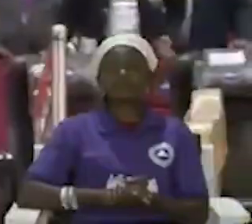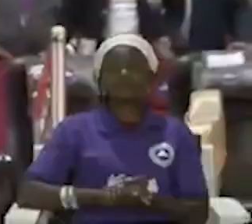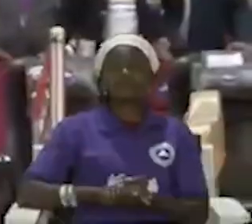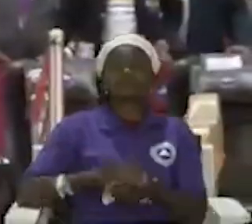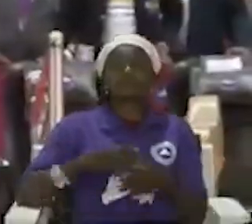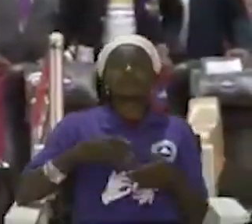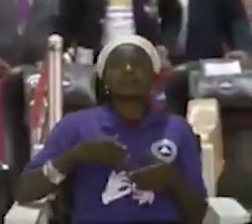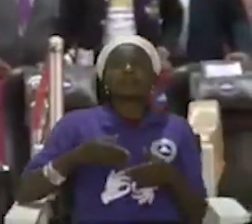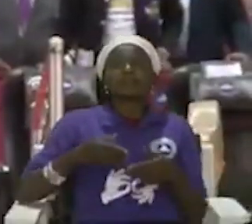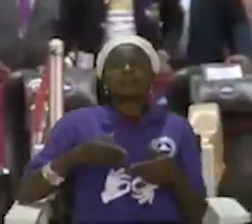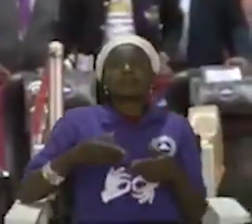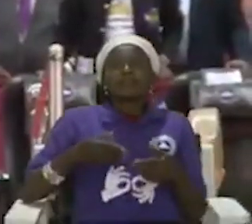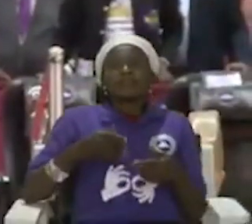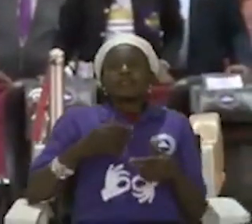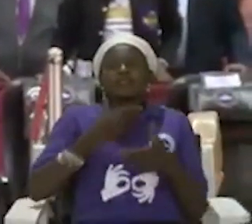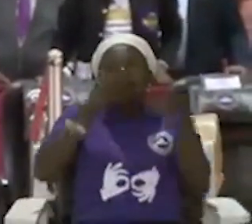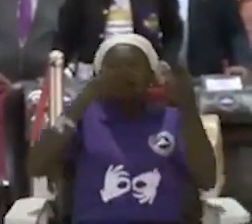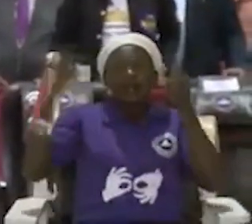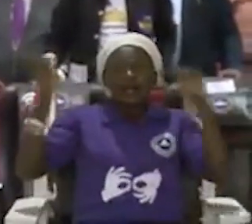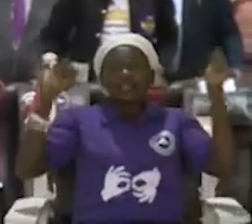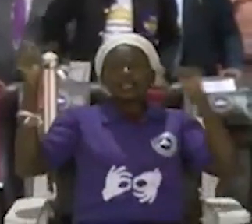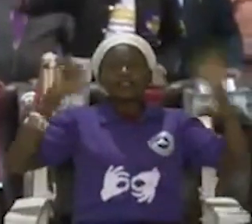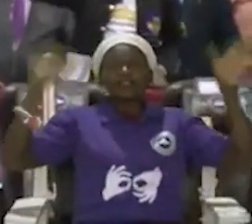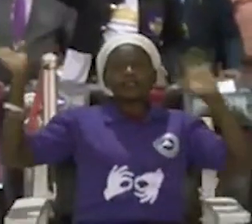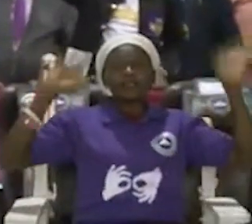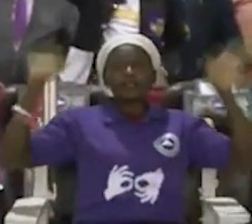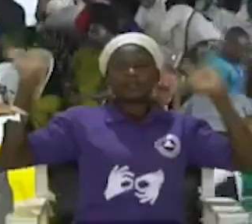Let someone shout hallelujah.